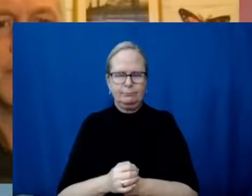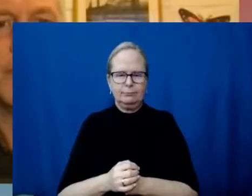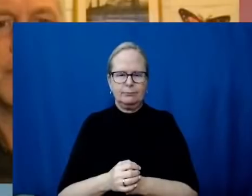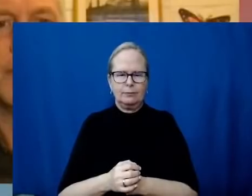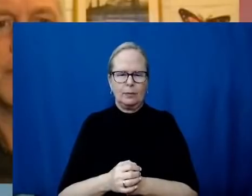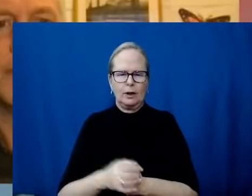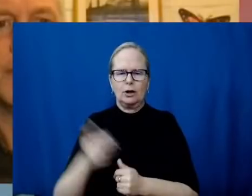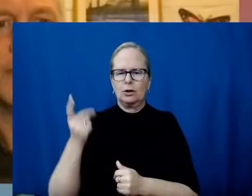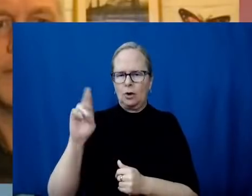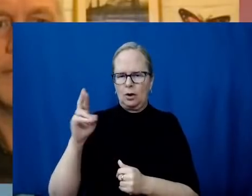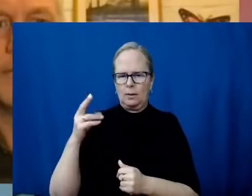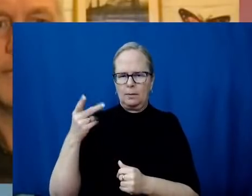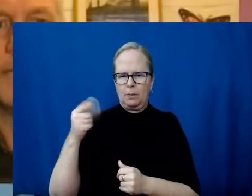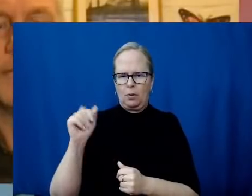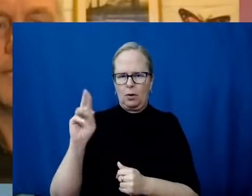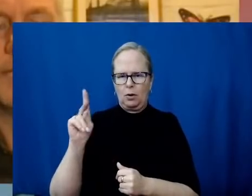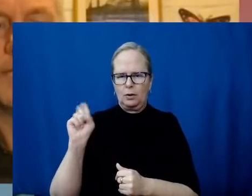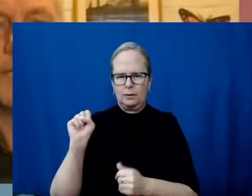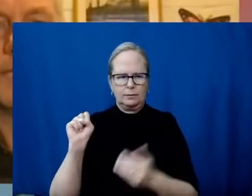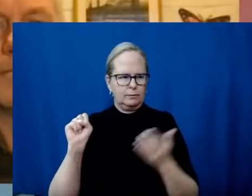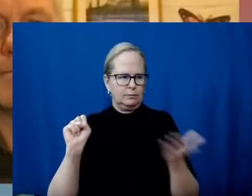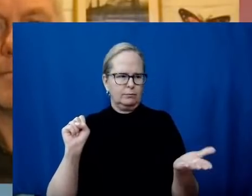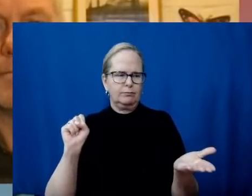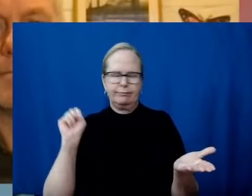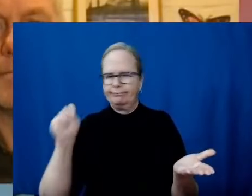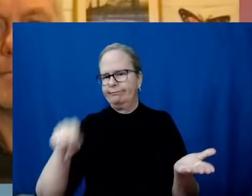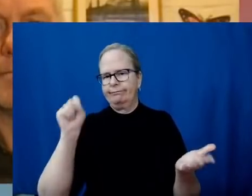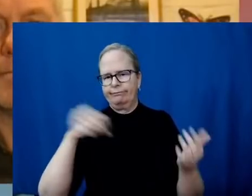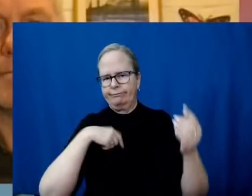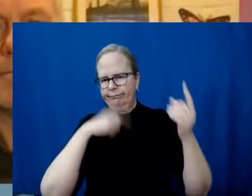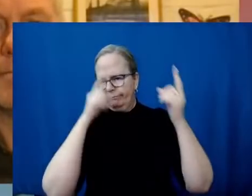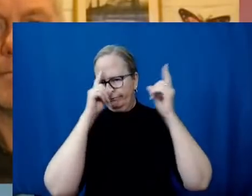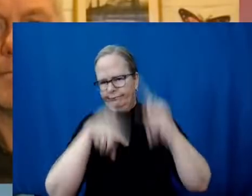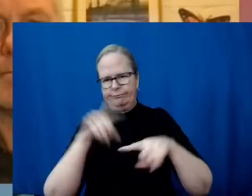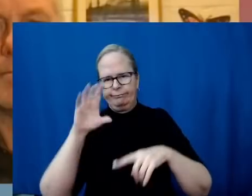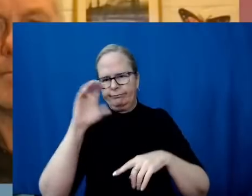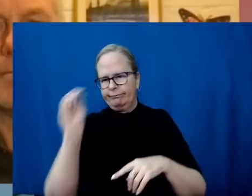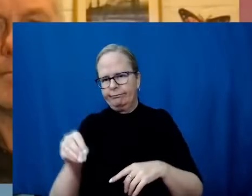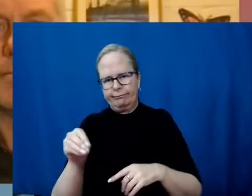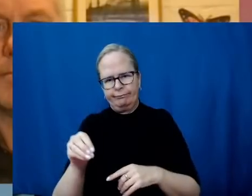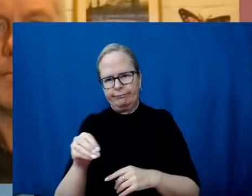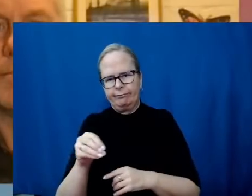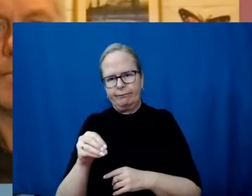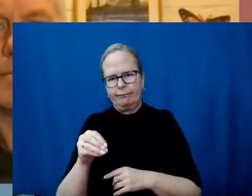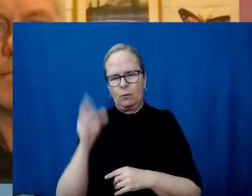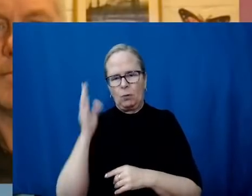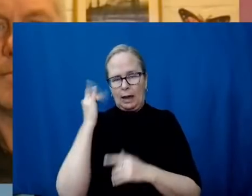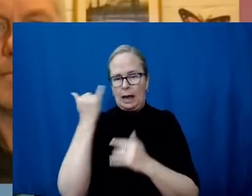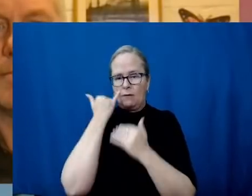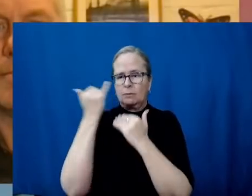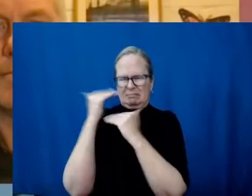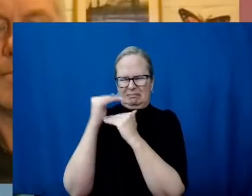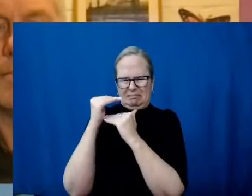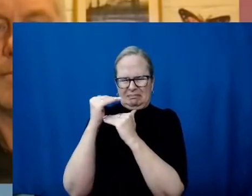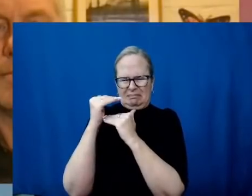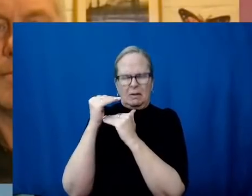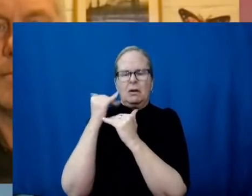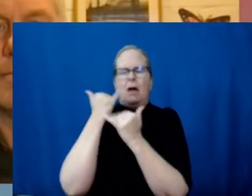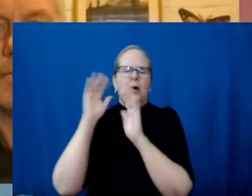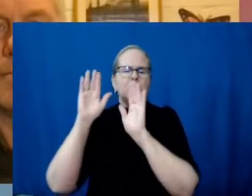Yeah, 100%. And plus, if we take the foot off of some of the public health measures right now, of course, we're just